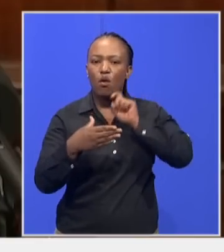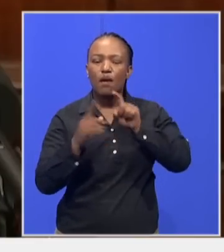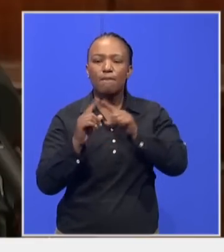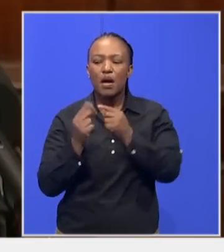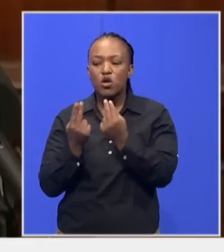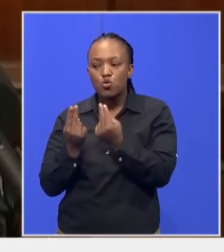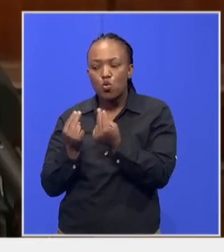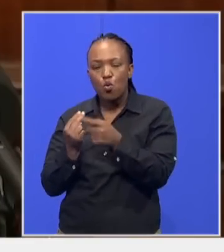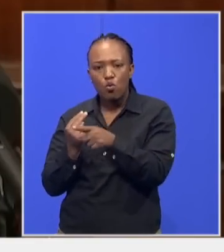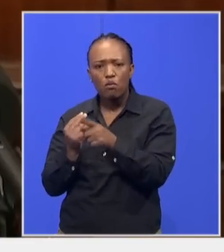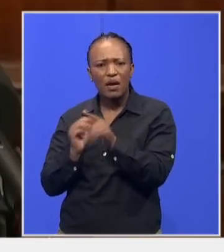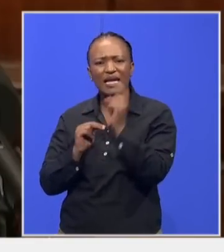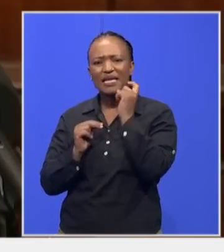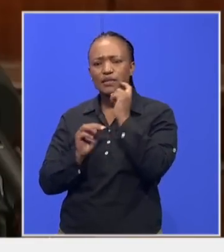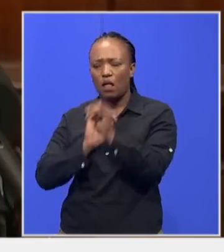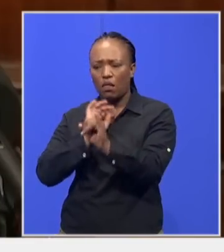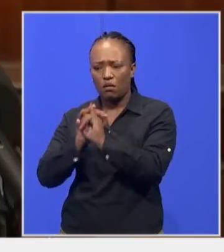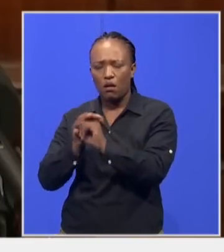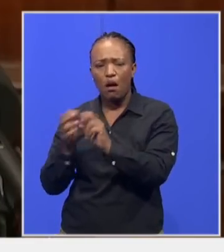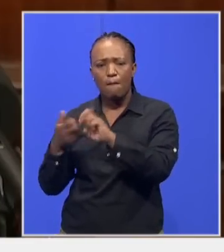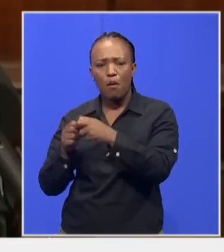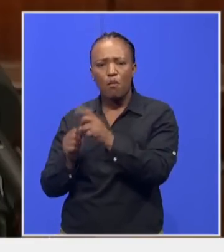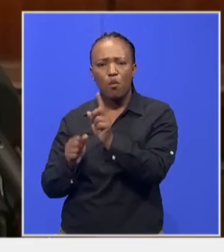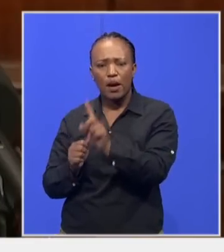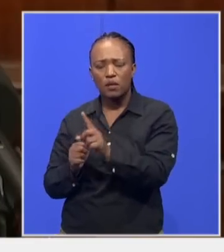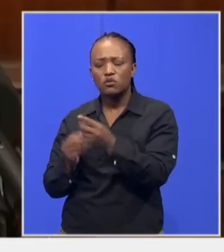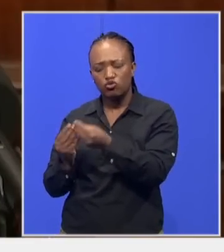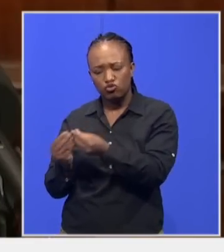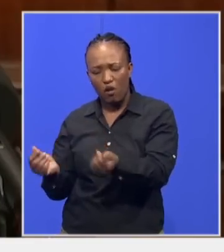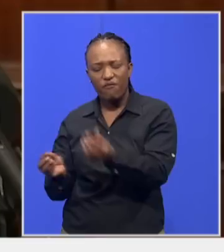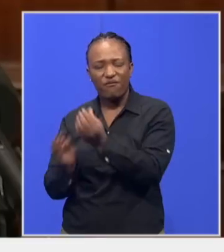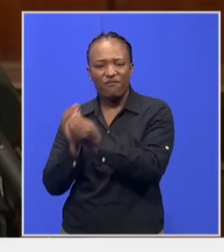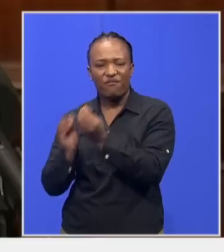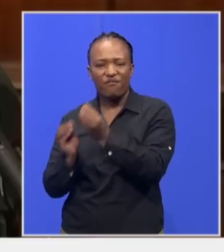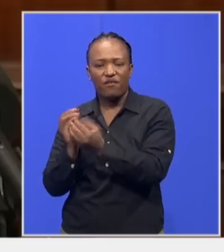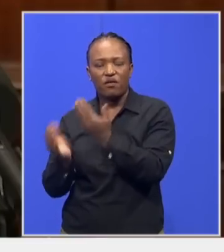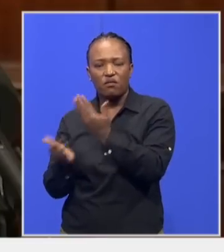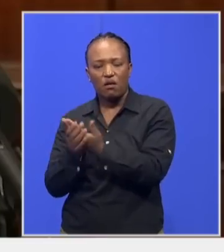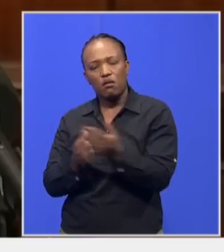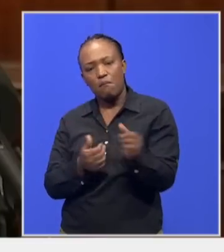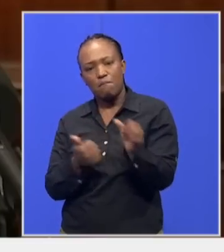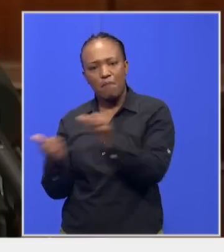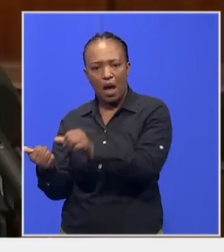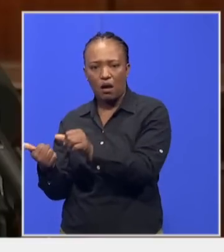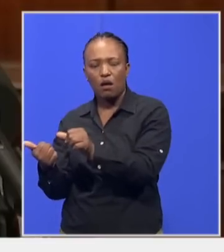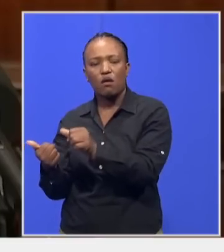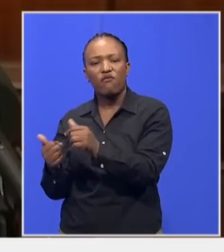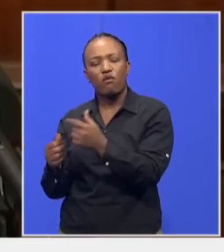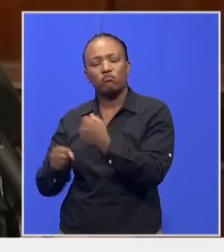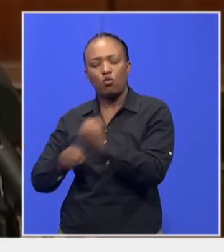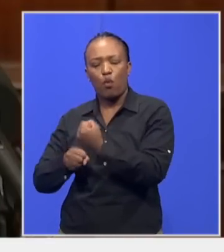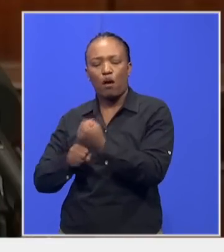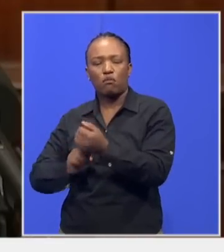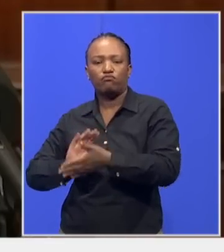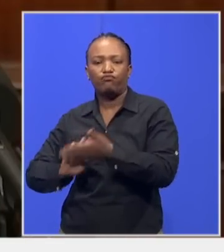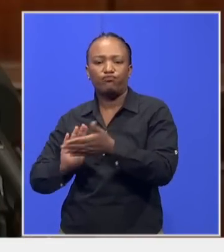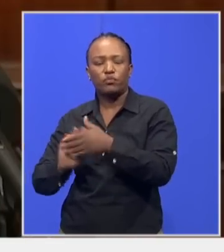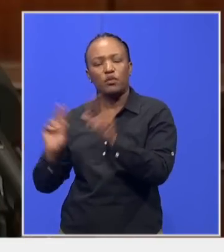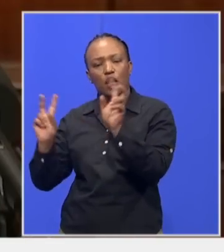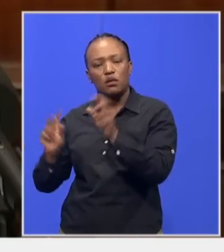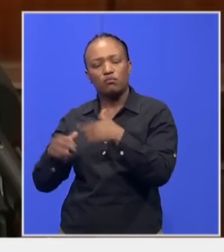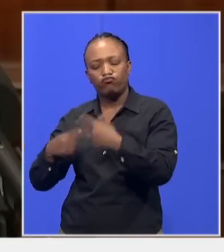able to easily determine the root cause, address the unit root cause, and return the unit back into operation. And that's something